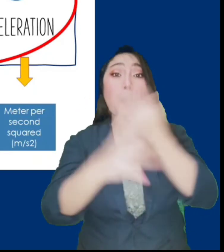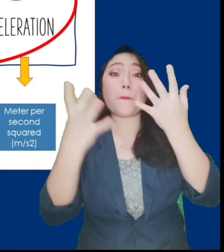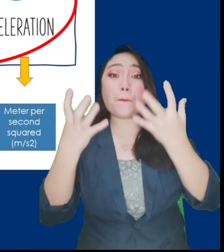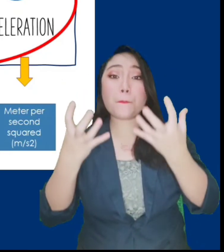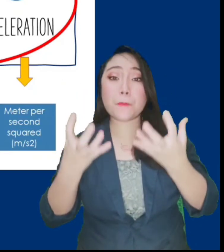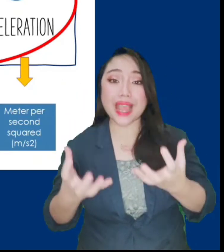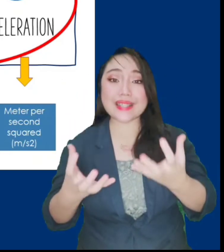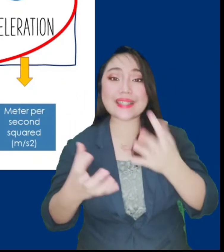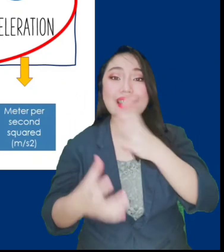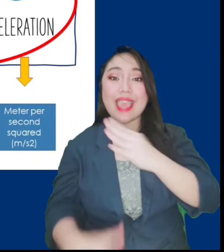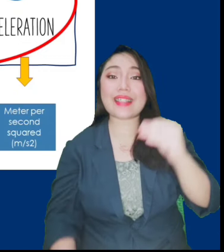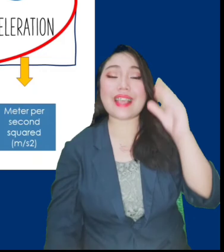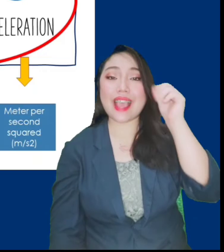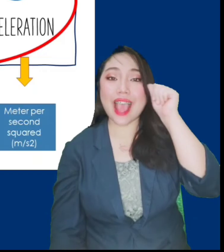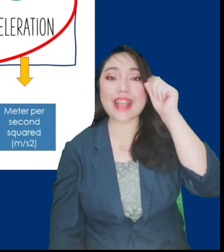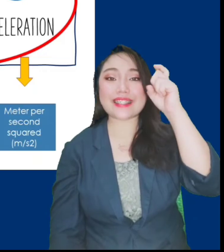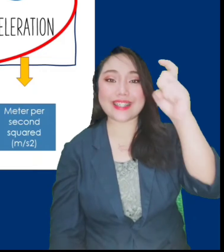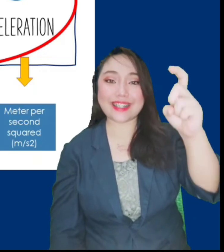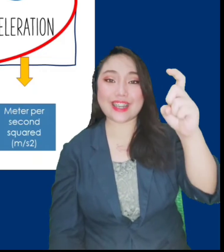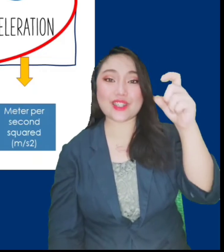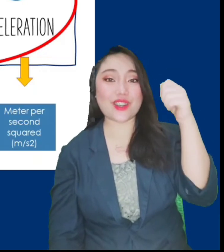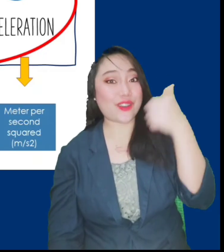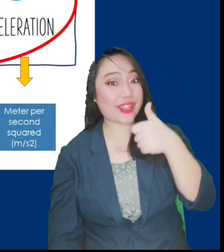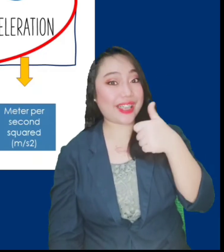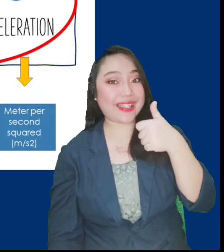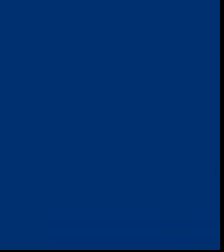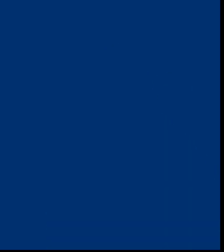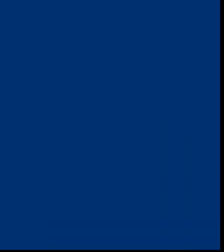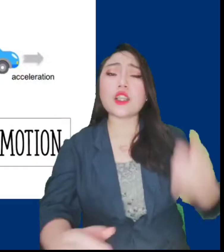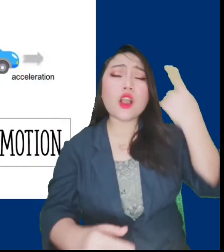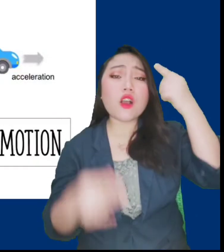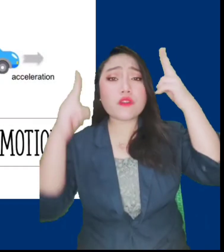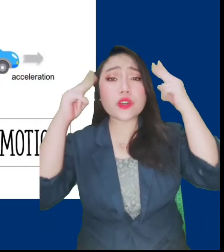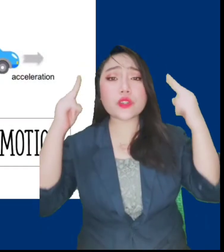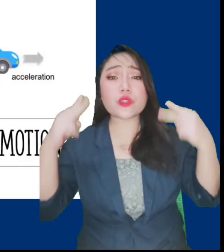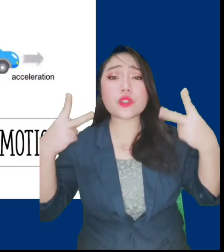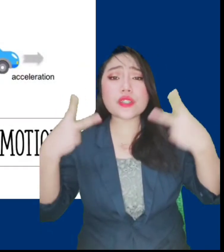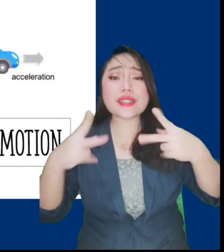Let's focus on force, mass, and acceleration, okay?